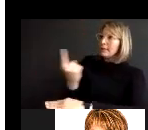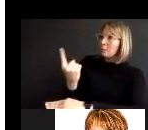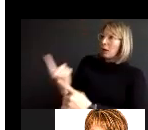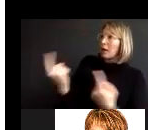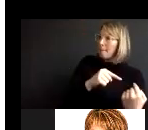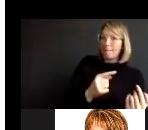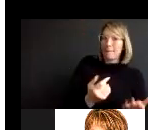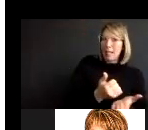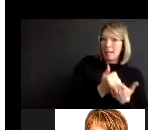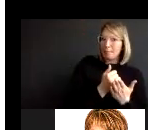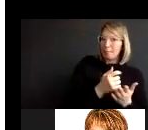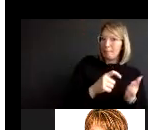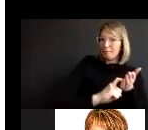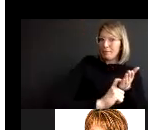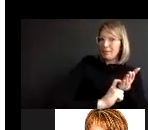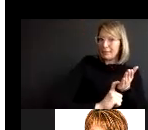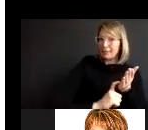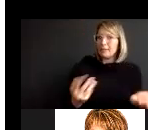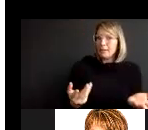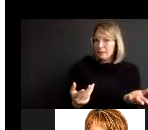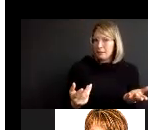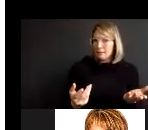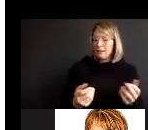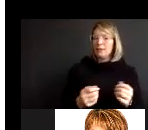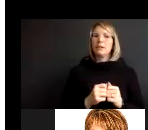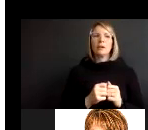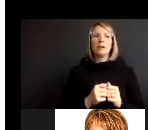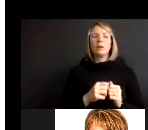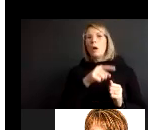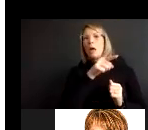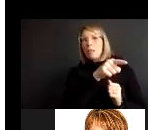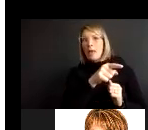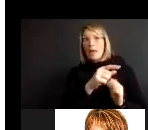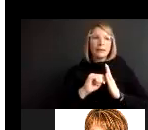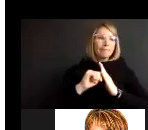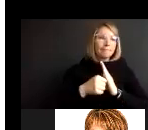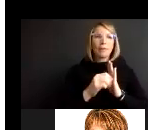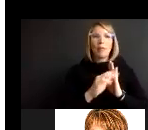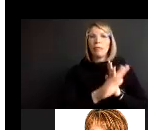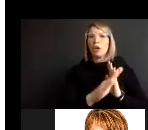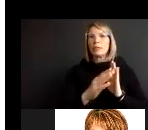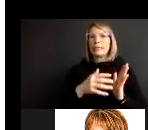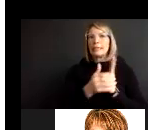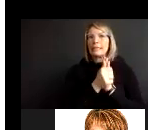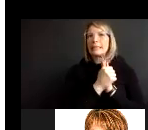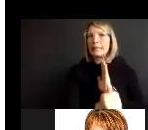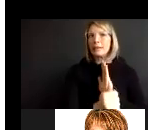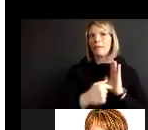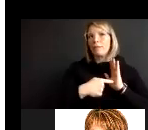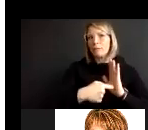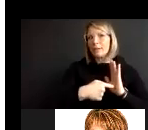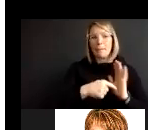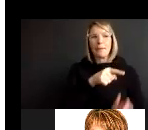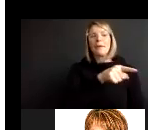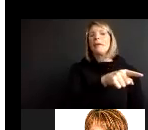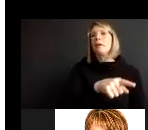And related to that, can they identify options? Can they highlight, I can do this to address this? I can call my friend to help me with